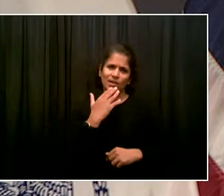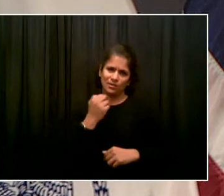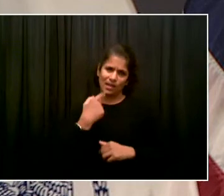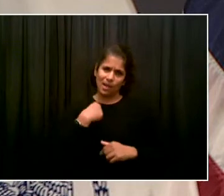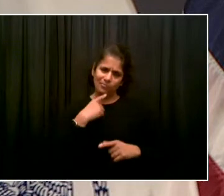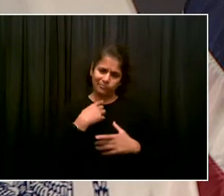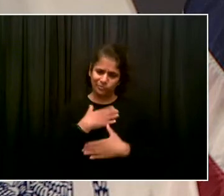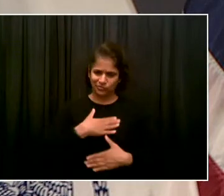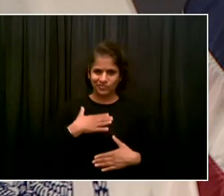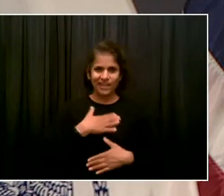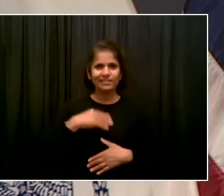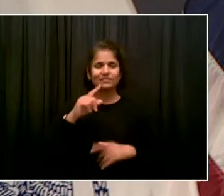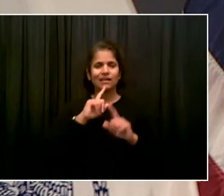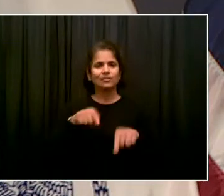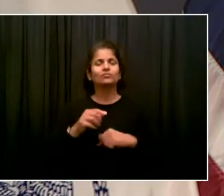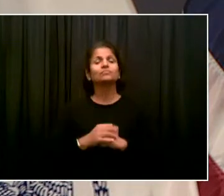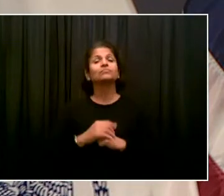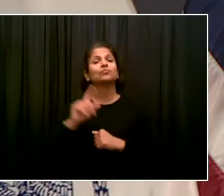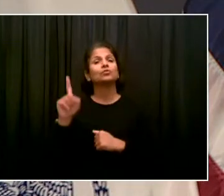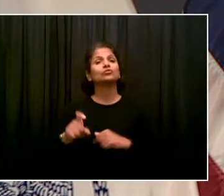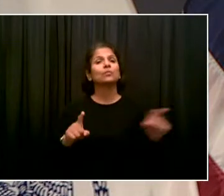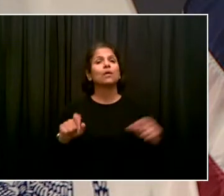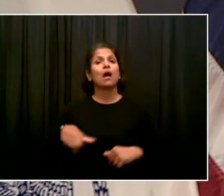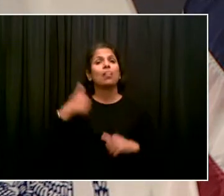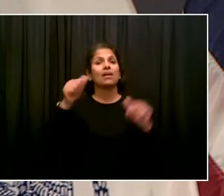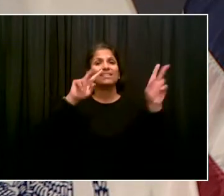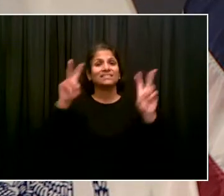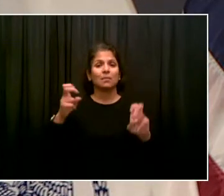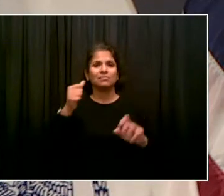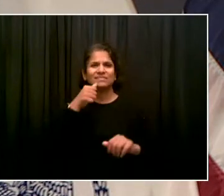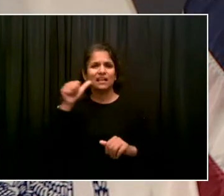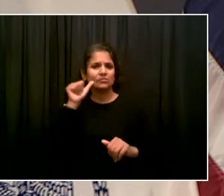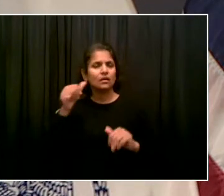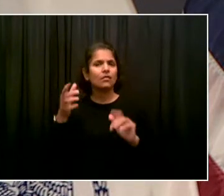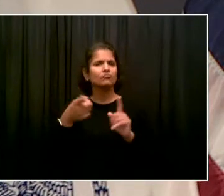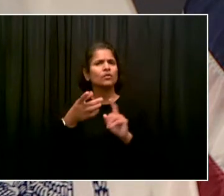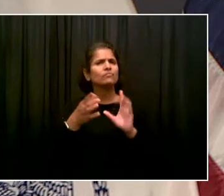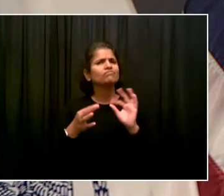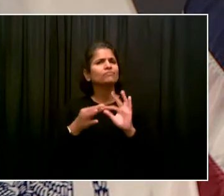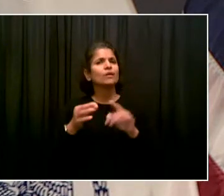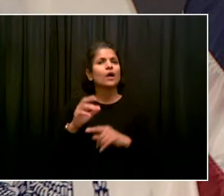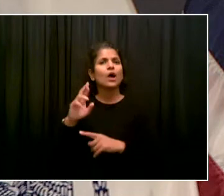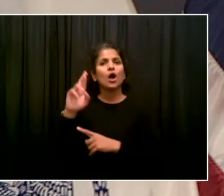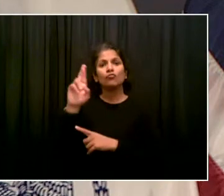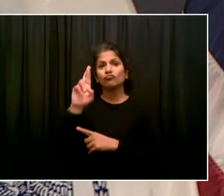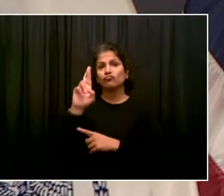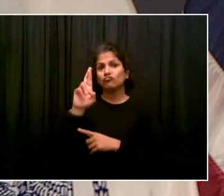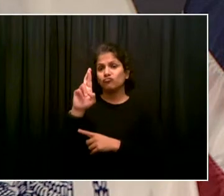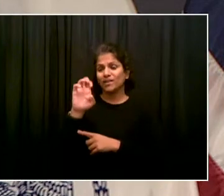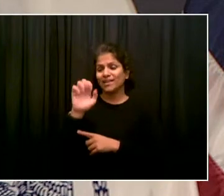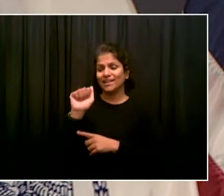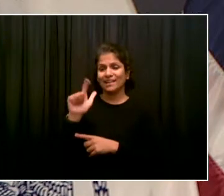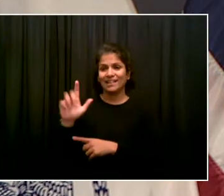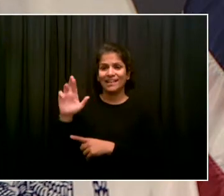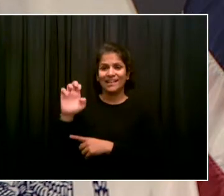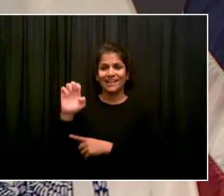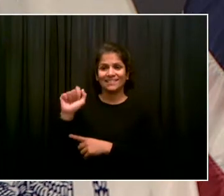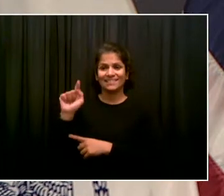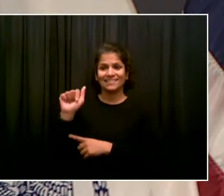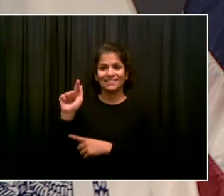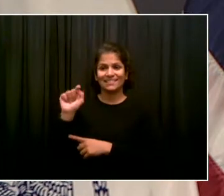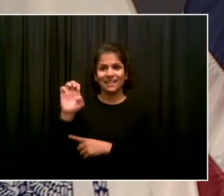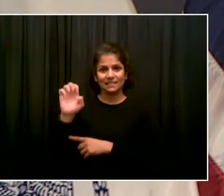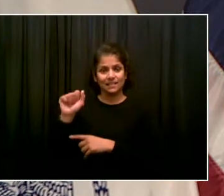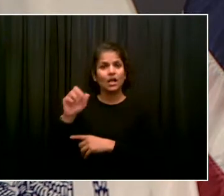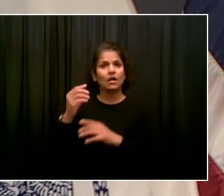York starting to bounce back yesterday. I wanted to kind of jump off of that and ask another type of recovery question as it relates to